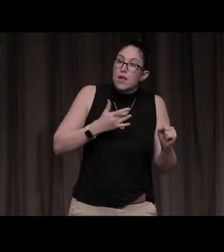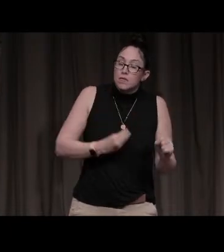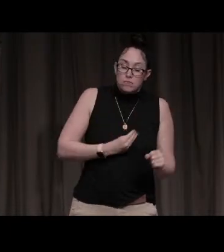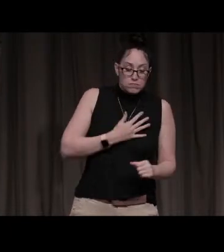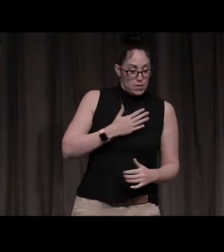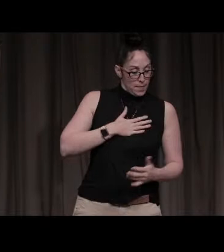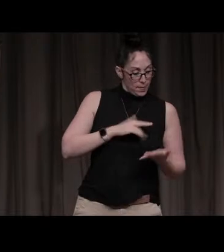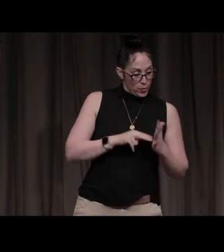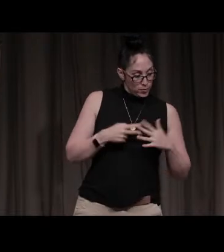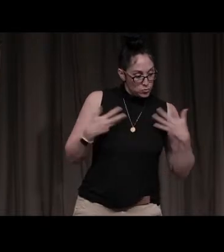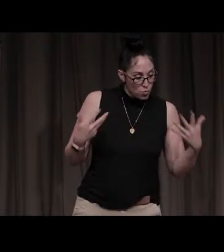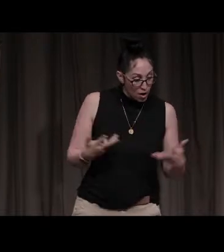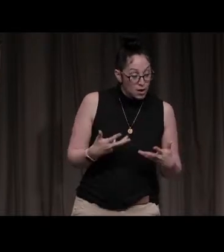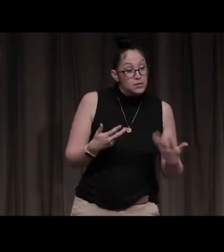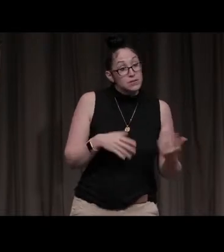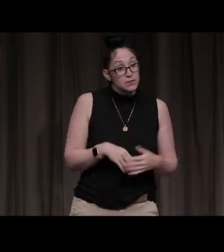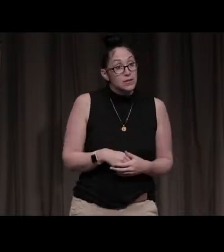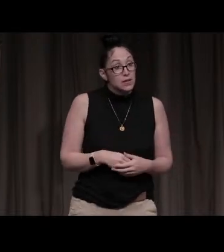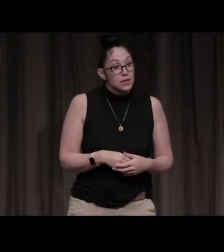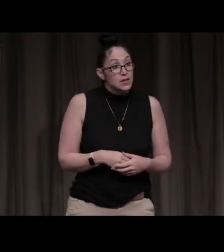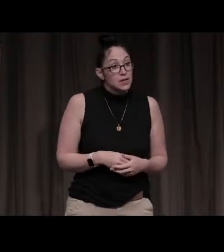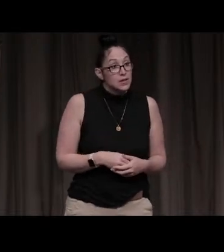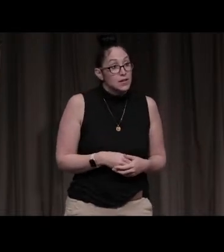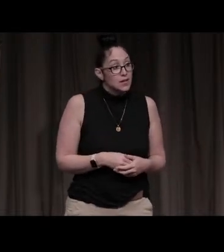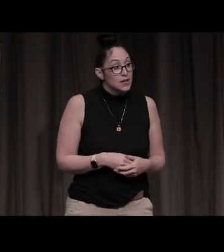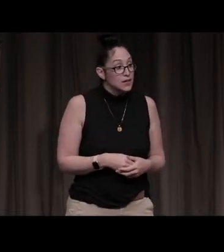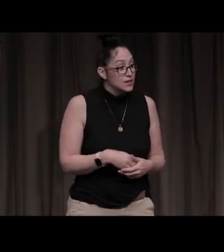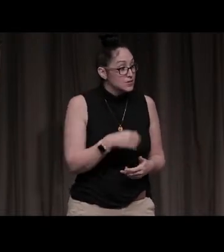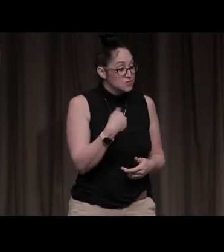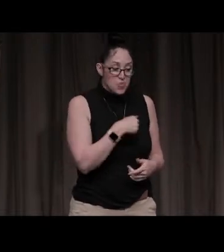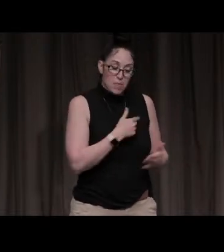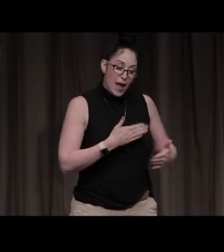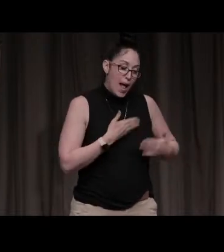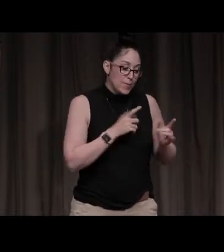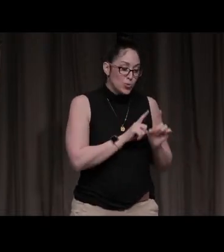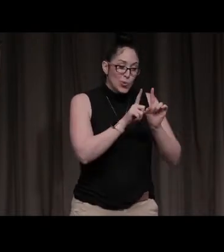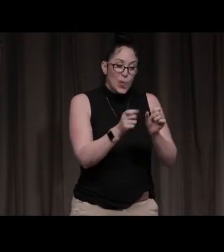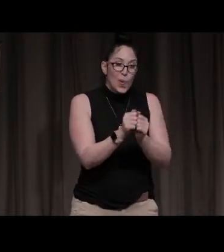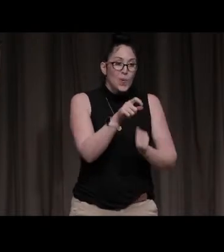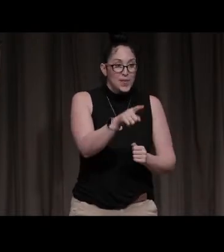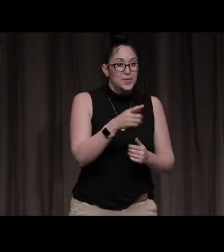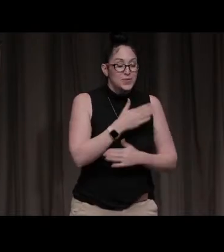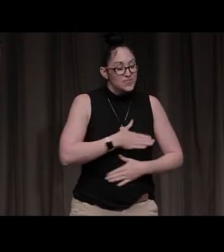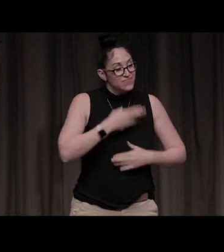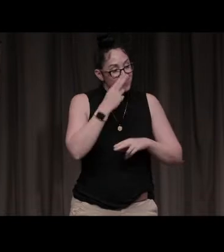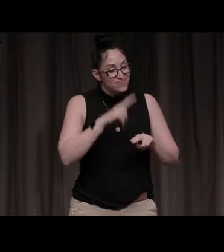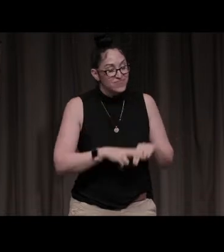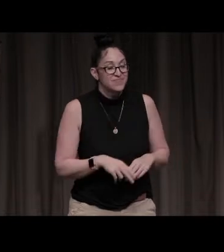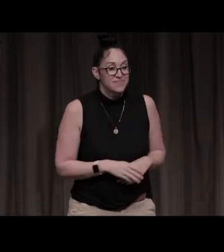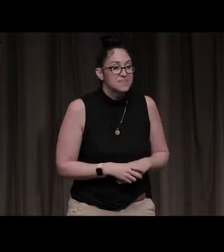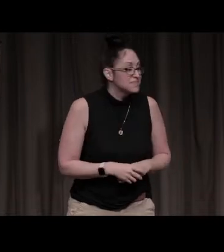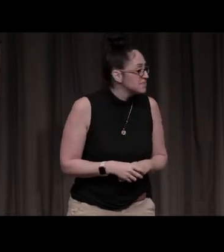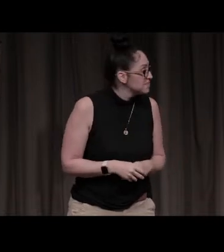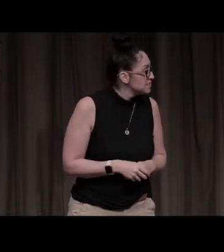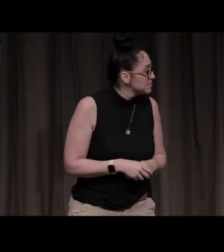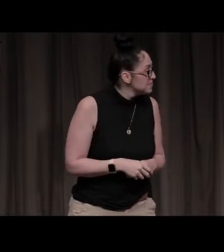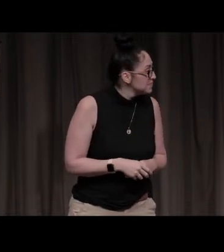out with you, hit us up at the Love the Everglades movement. We'd be happy to go out there and have a good time with you. I want to go.